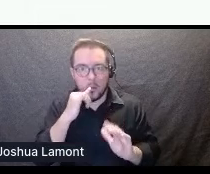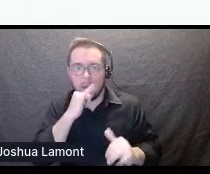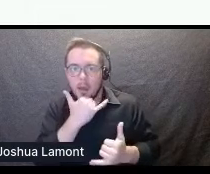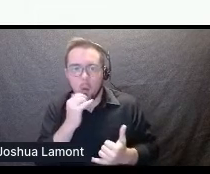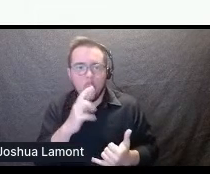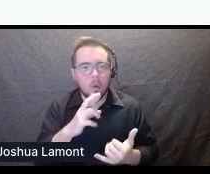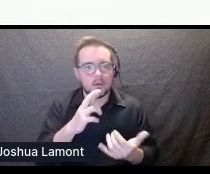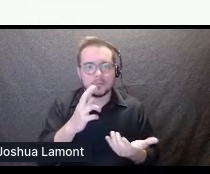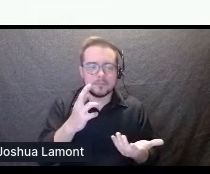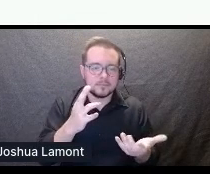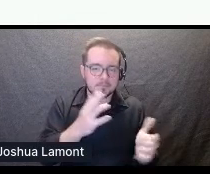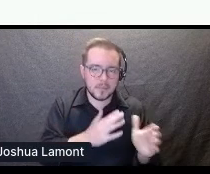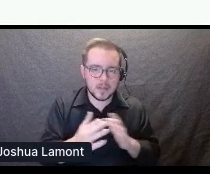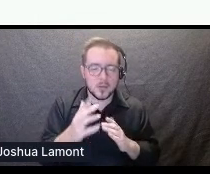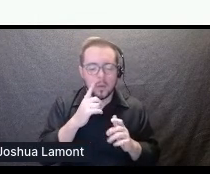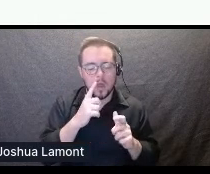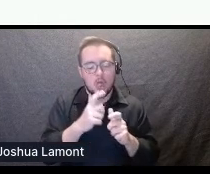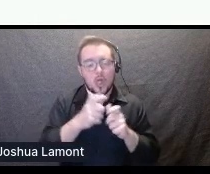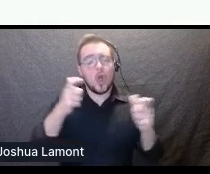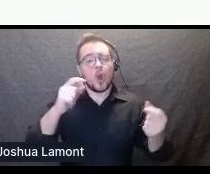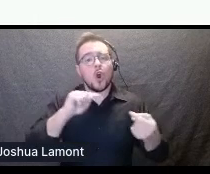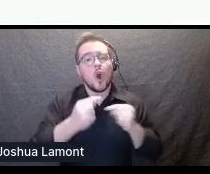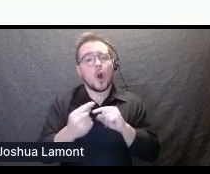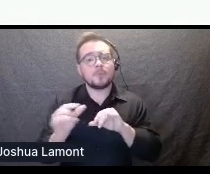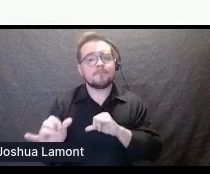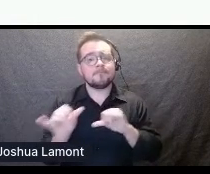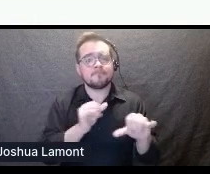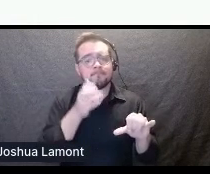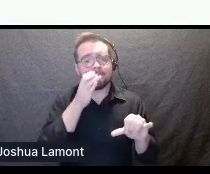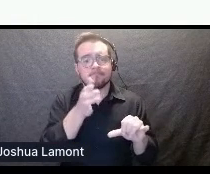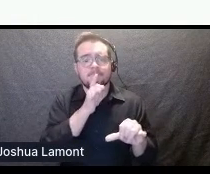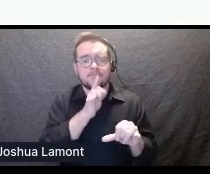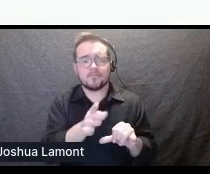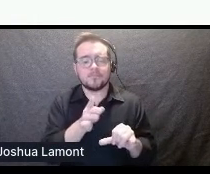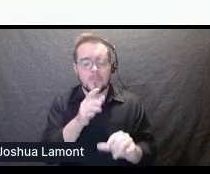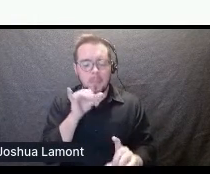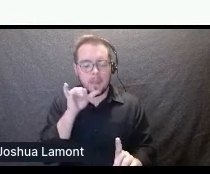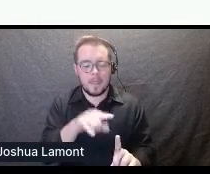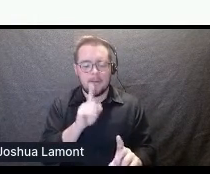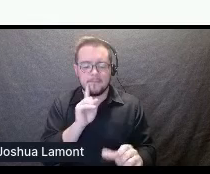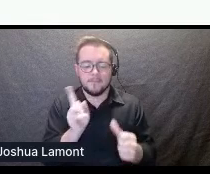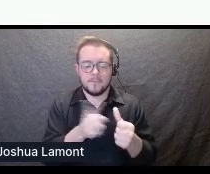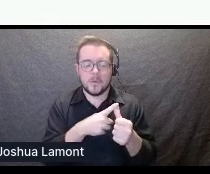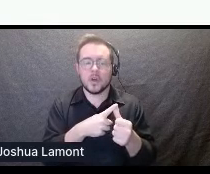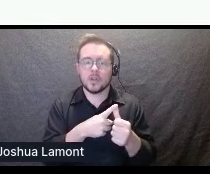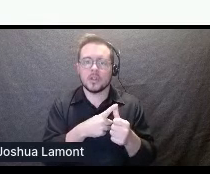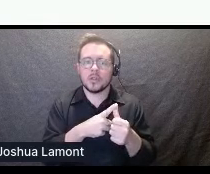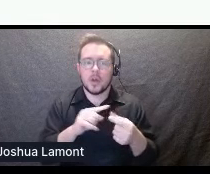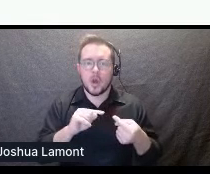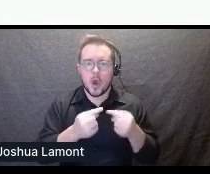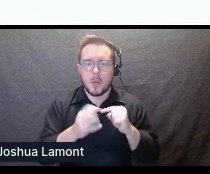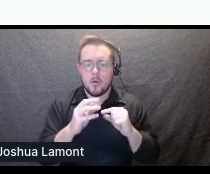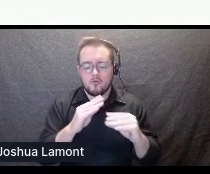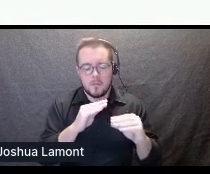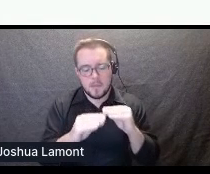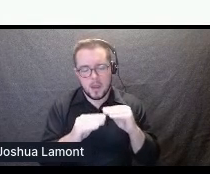So in cases of larger harm, the same thing often holds true, that at least in that first moment of harm or in repairing that harm, it matters less